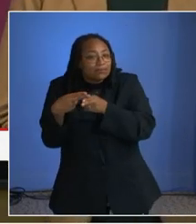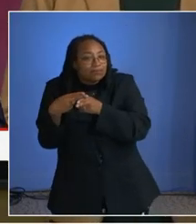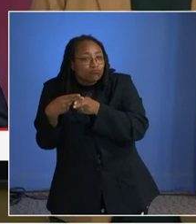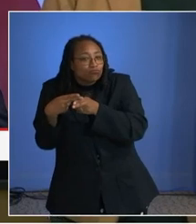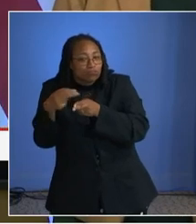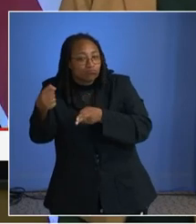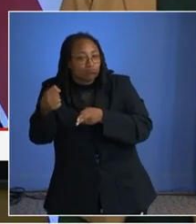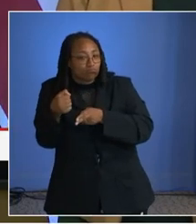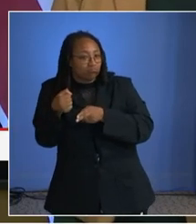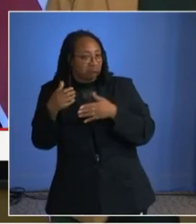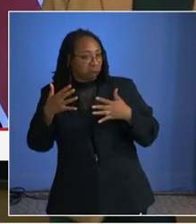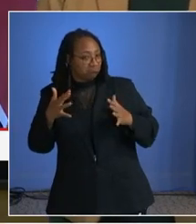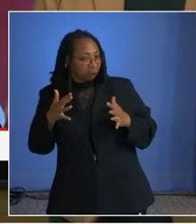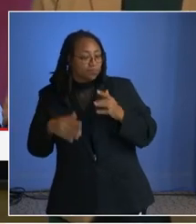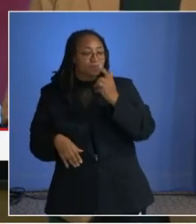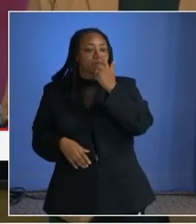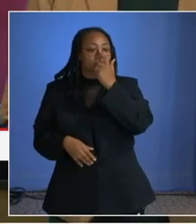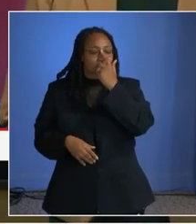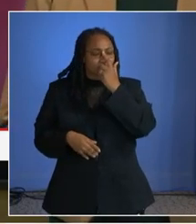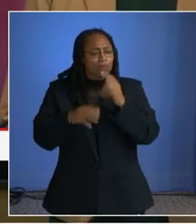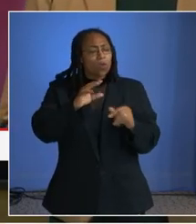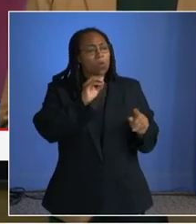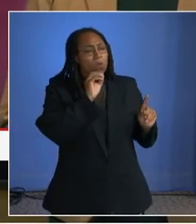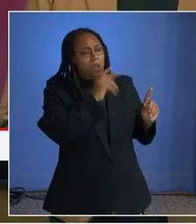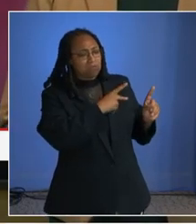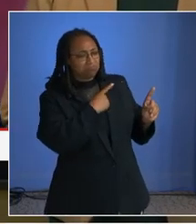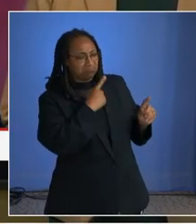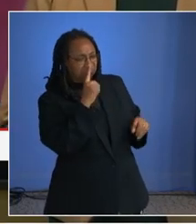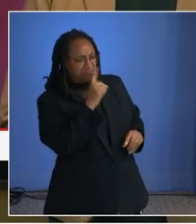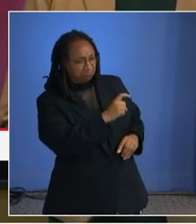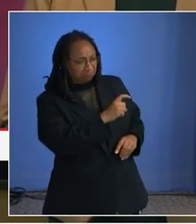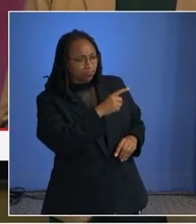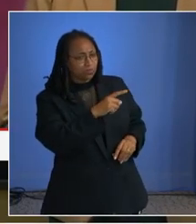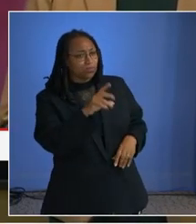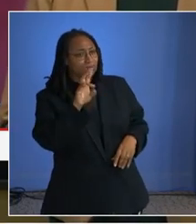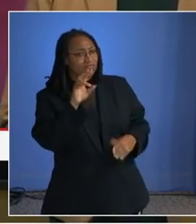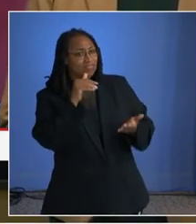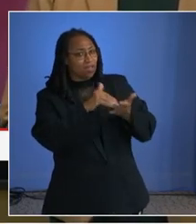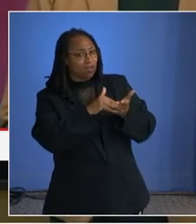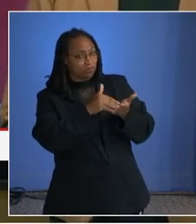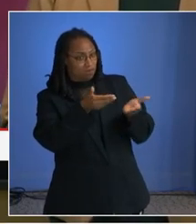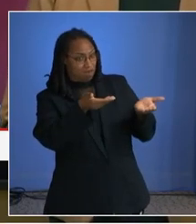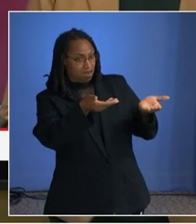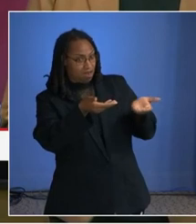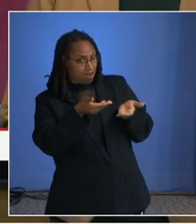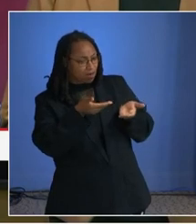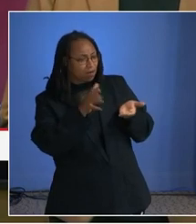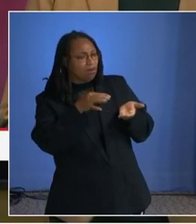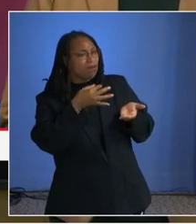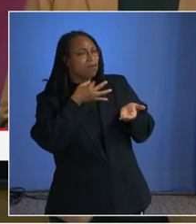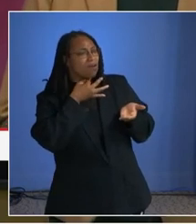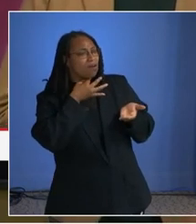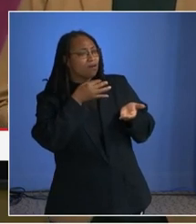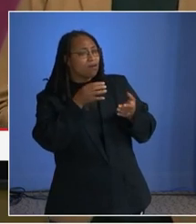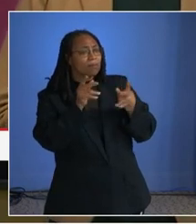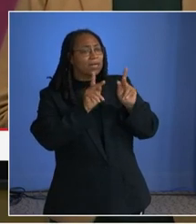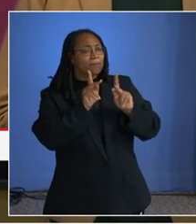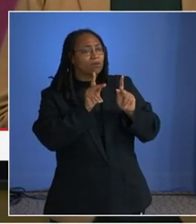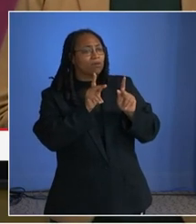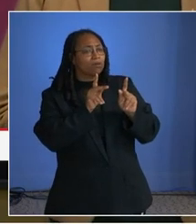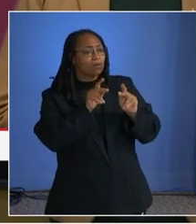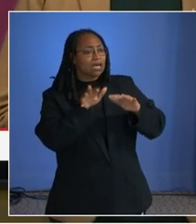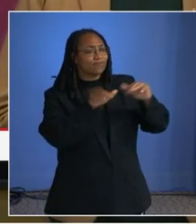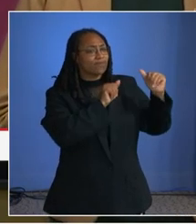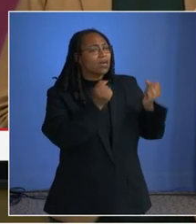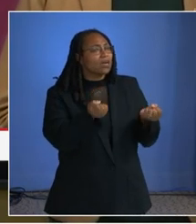that same time? I do not have that number at this moment. We can follow up with you for sure. And then, do you know the